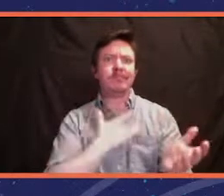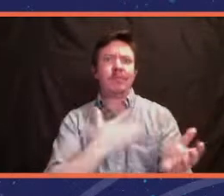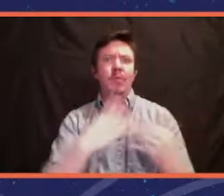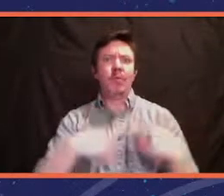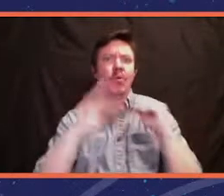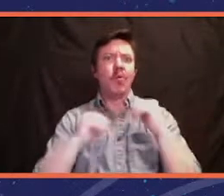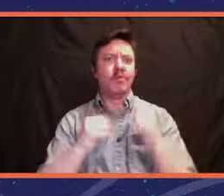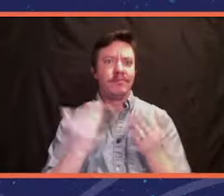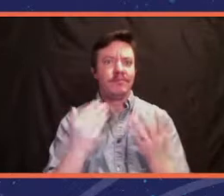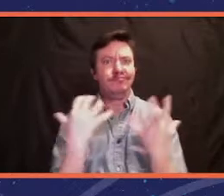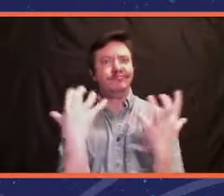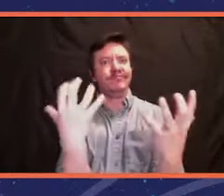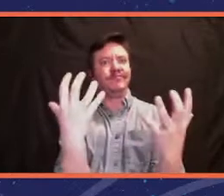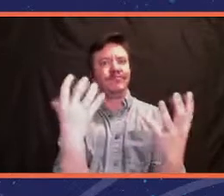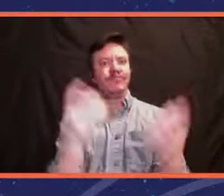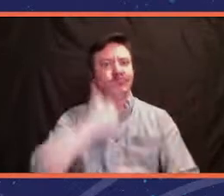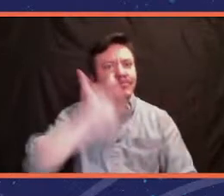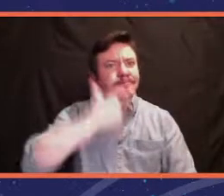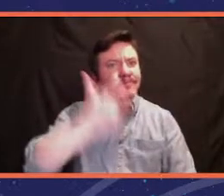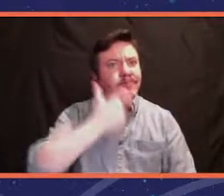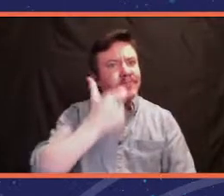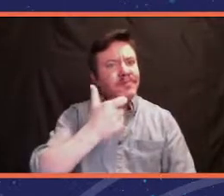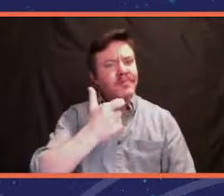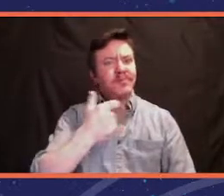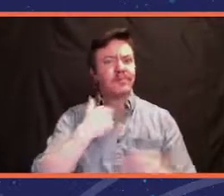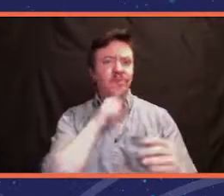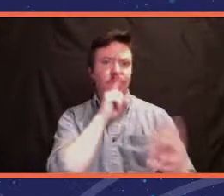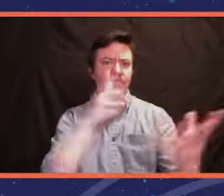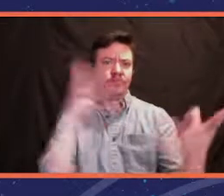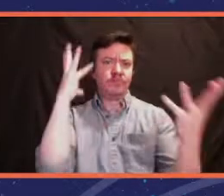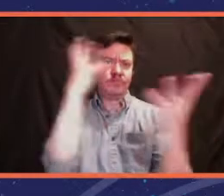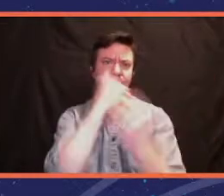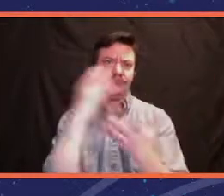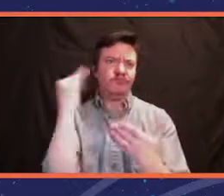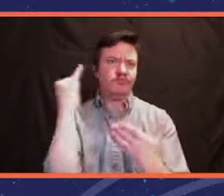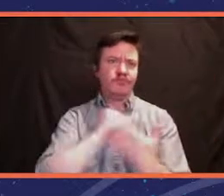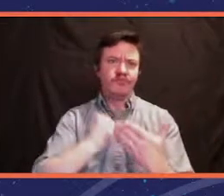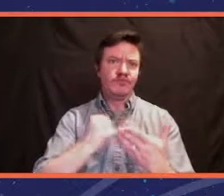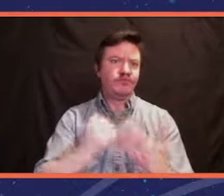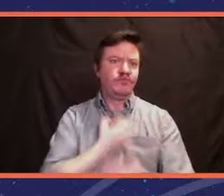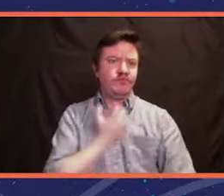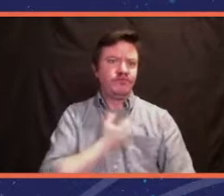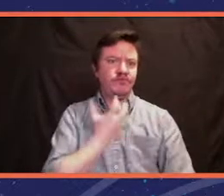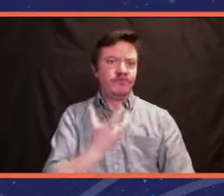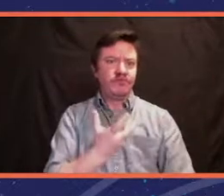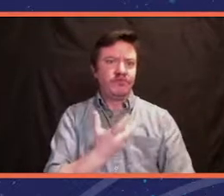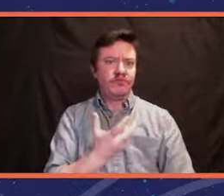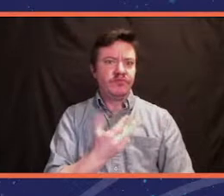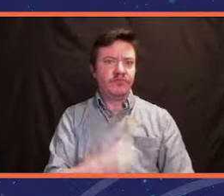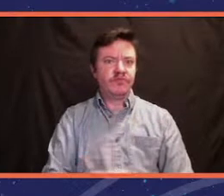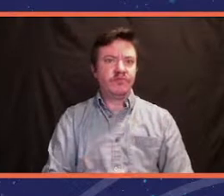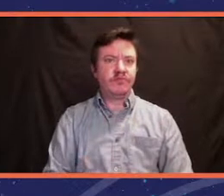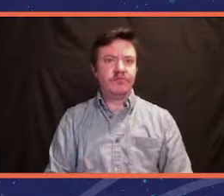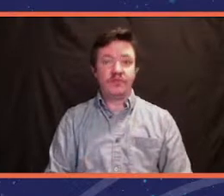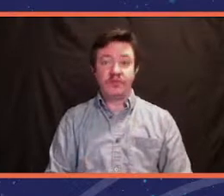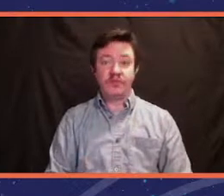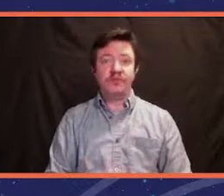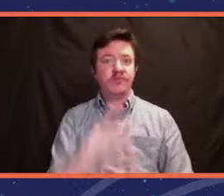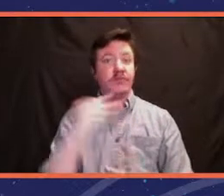to witness some really beautiful art and